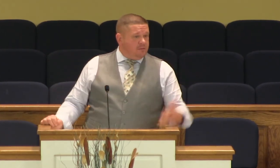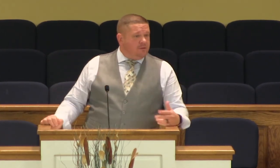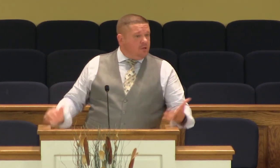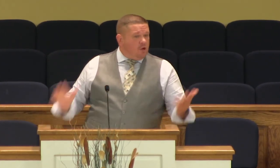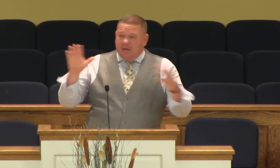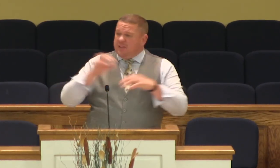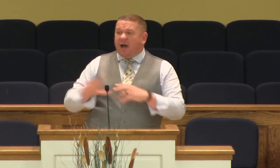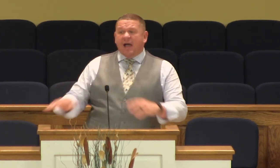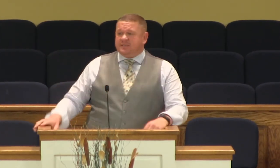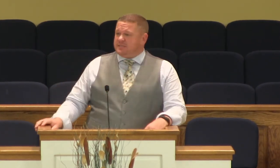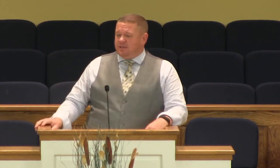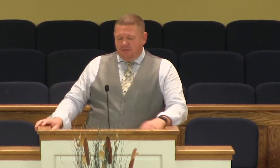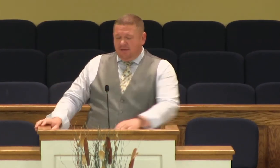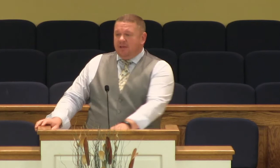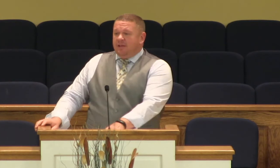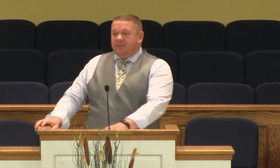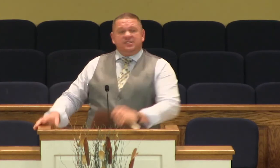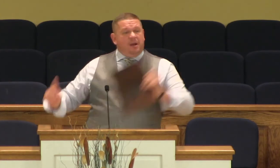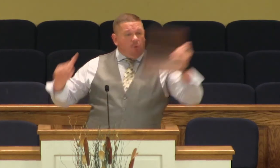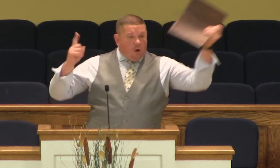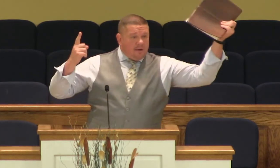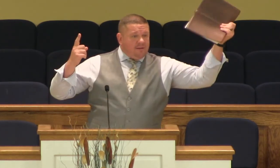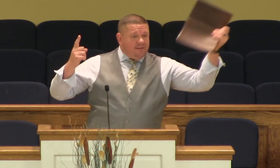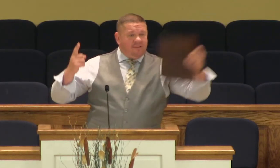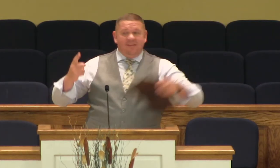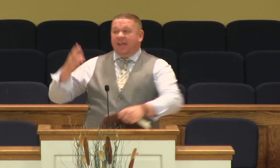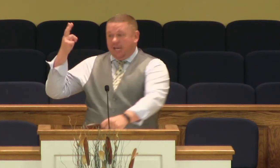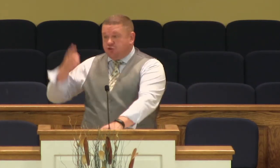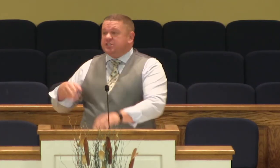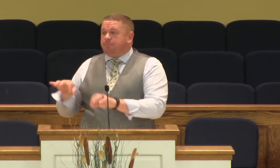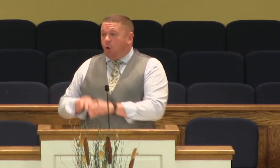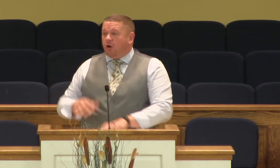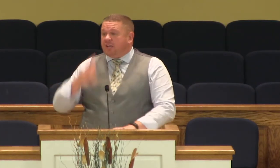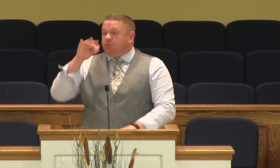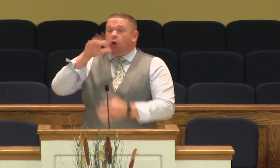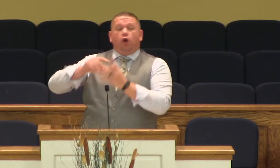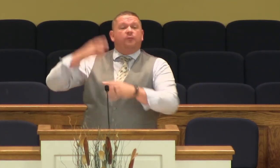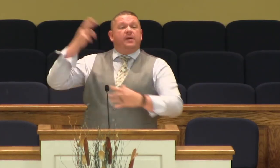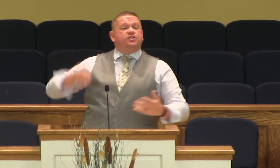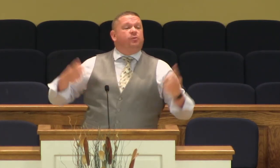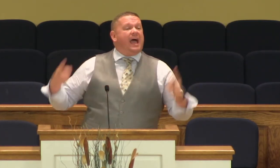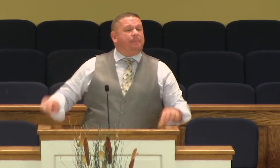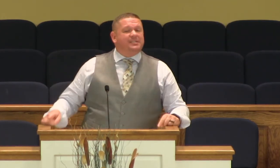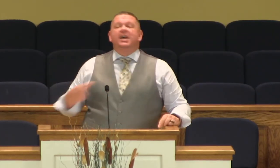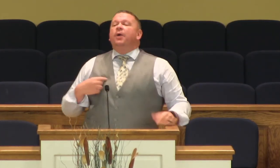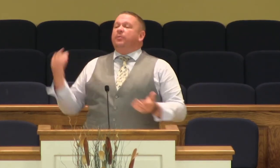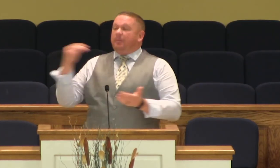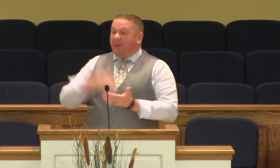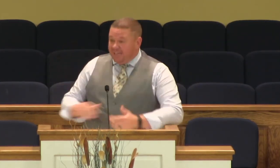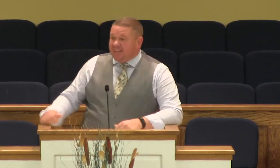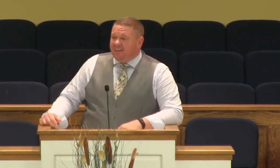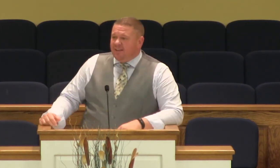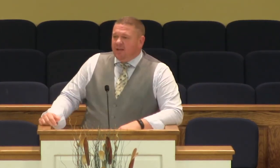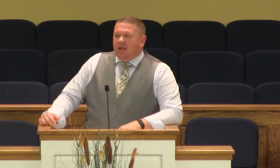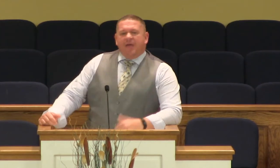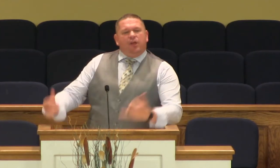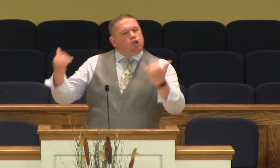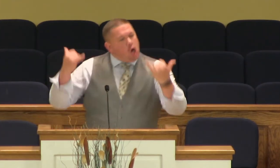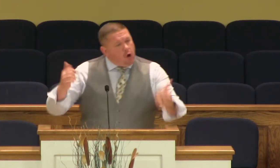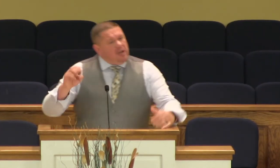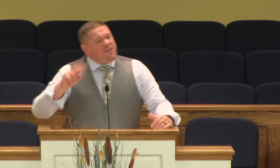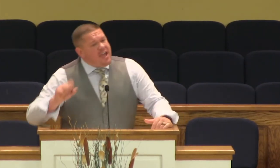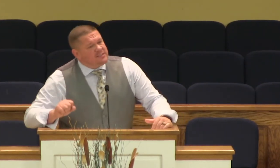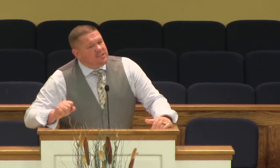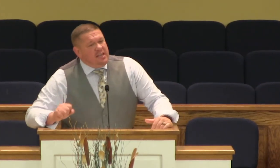events. Great advice. This is number one. History is important because if we don't learn from history what happens, we repeat it. And